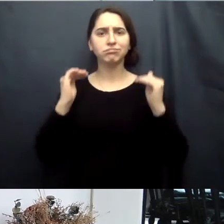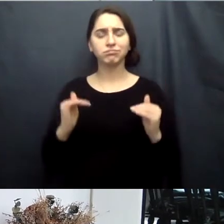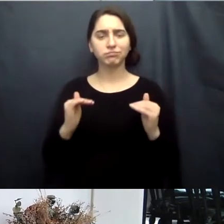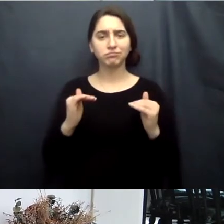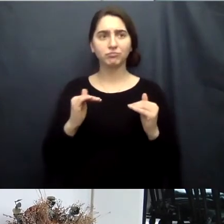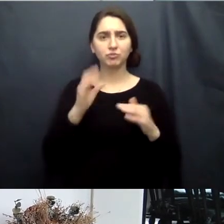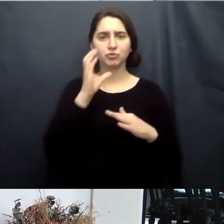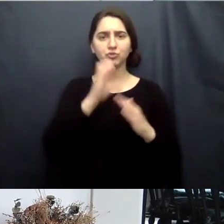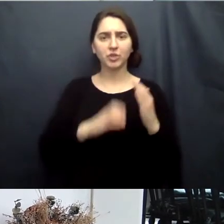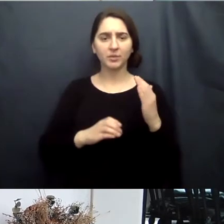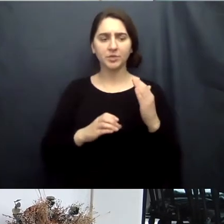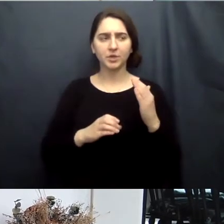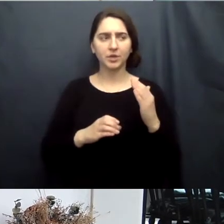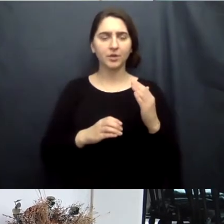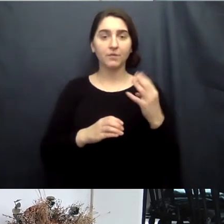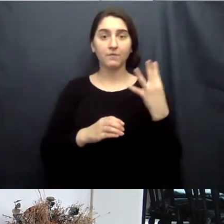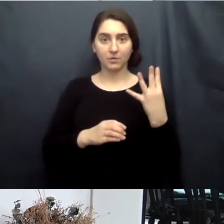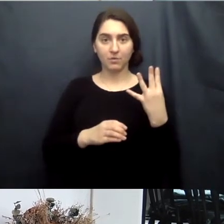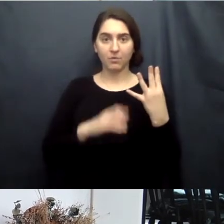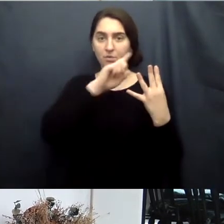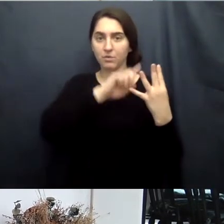I'll now read from chapters